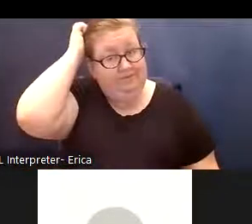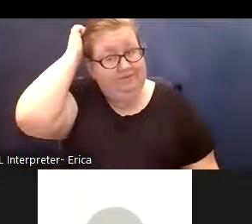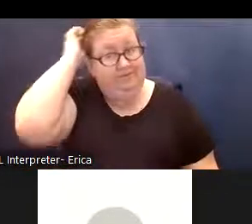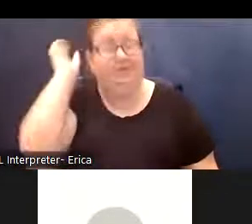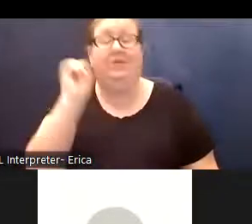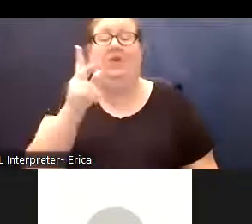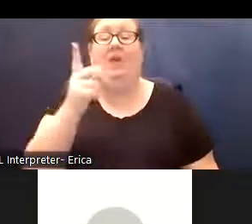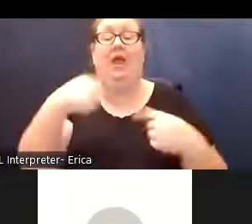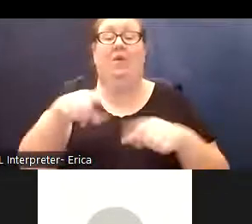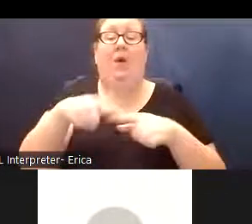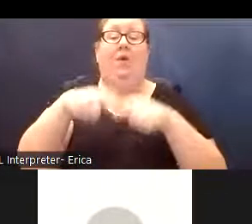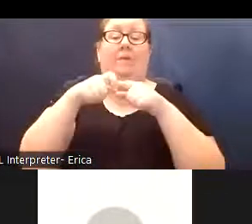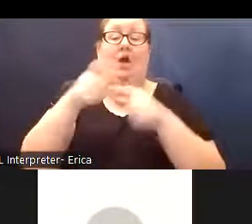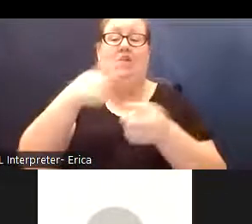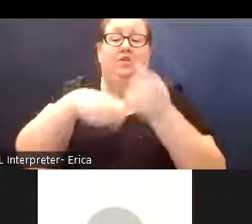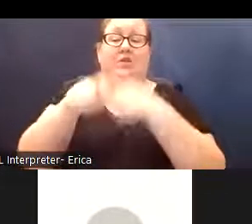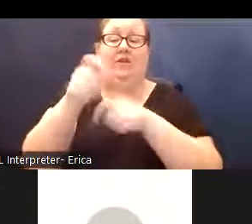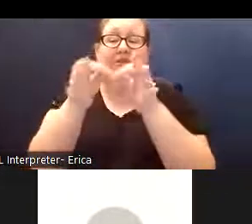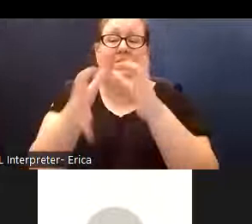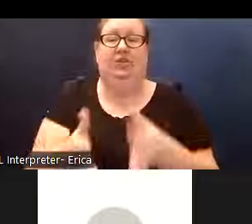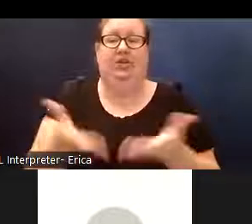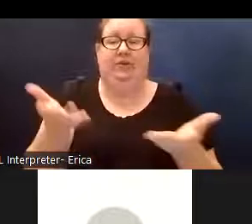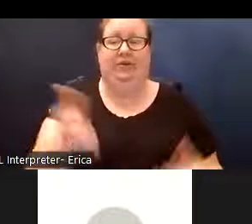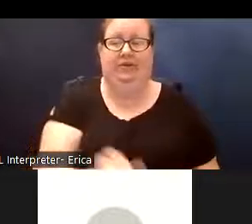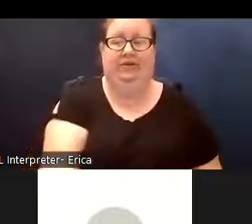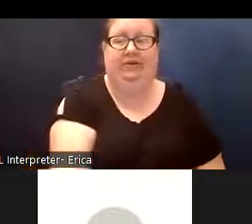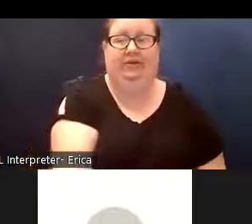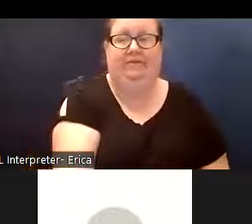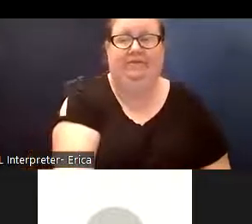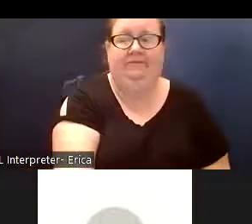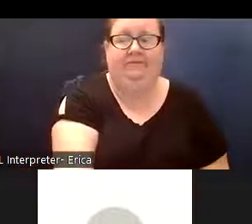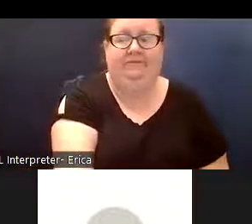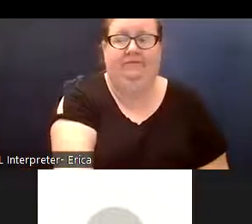While we're paused, I'll switch the interpreters.